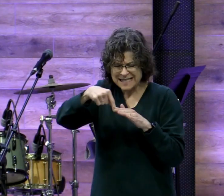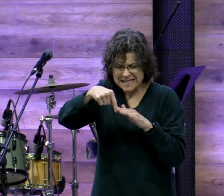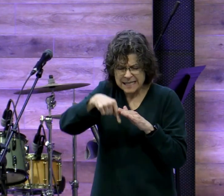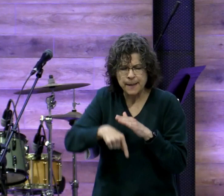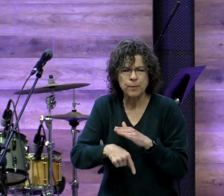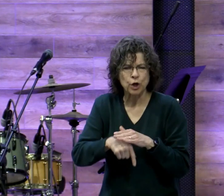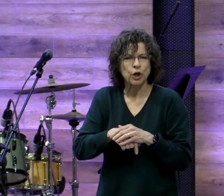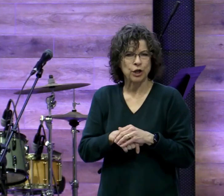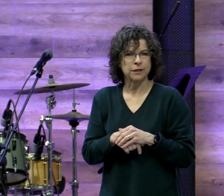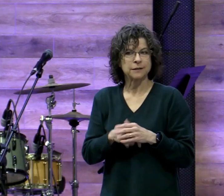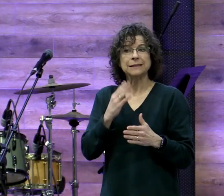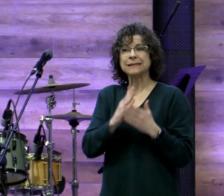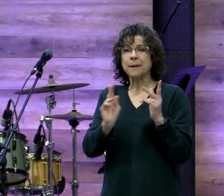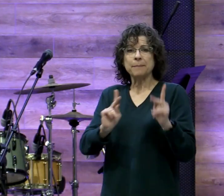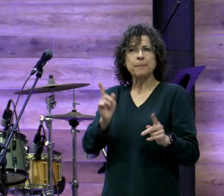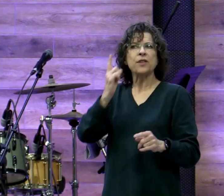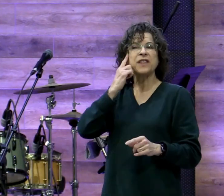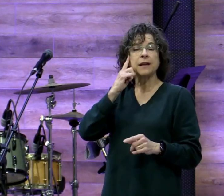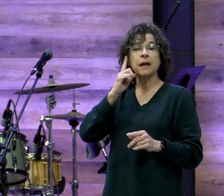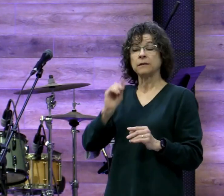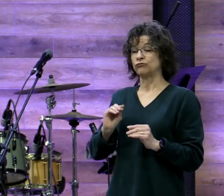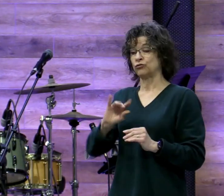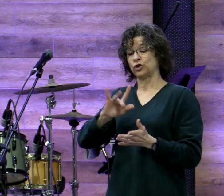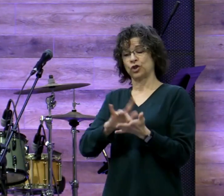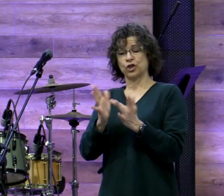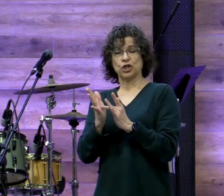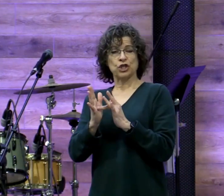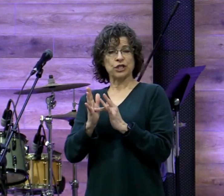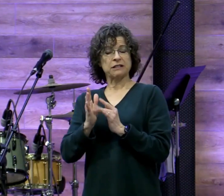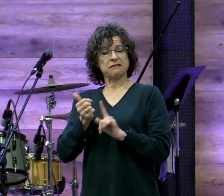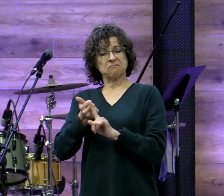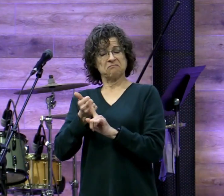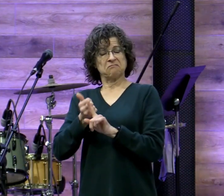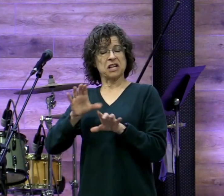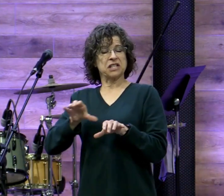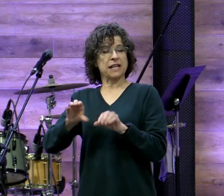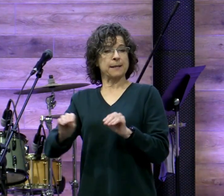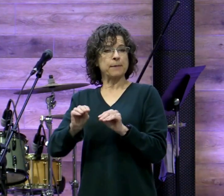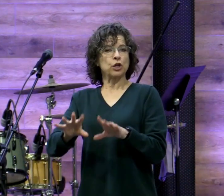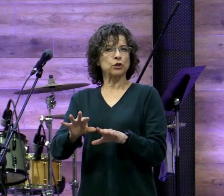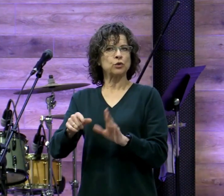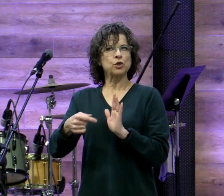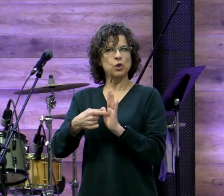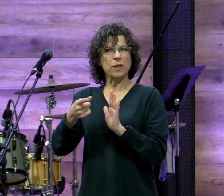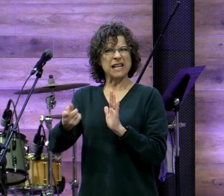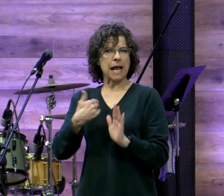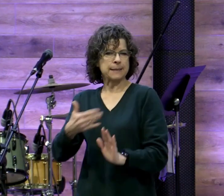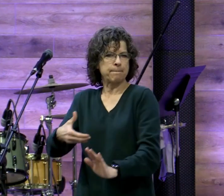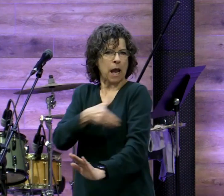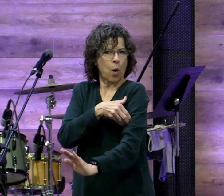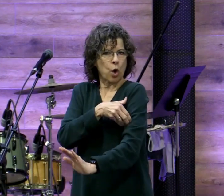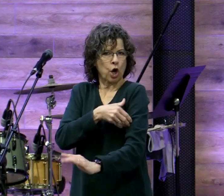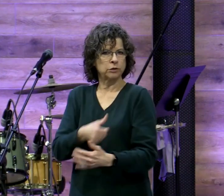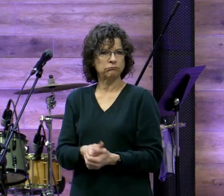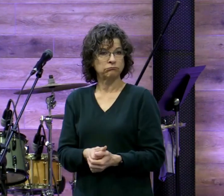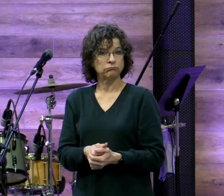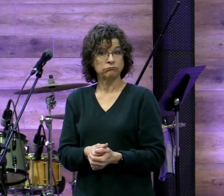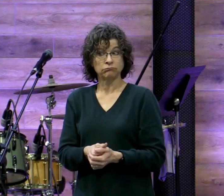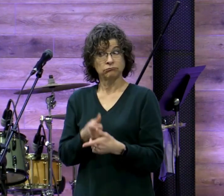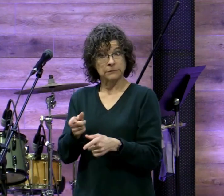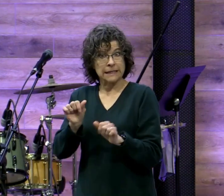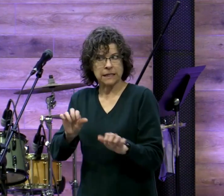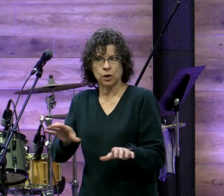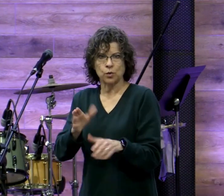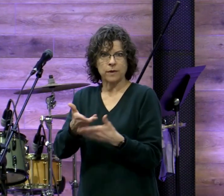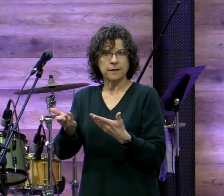the miracles of Jesus are there to show us that he is God or that he has God's power. I mean, who could do things like